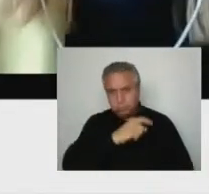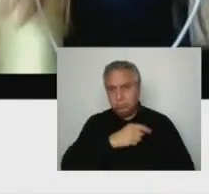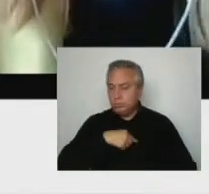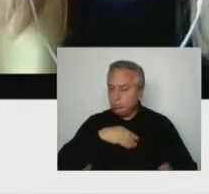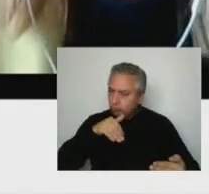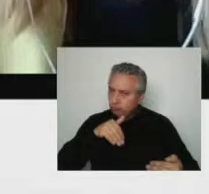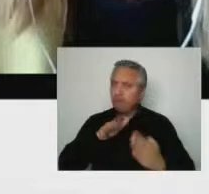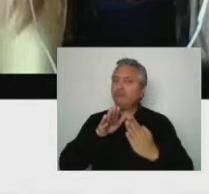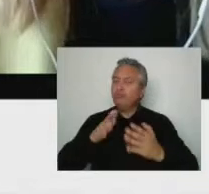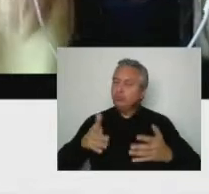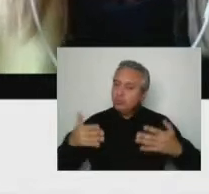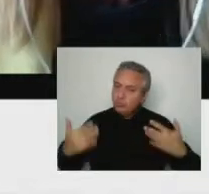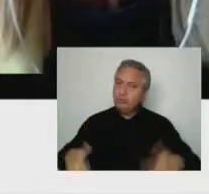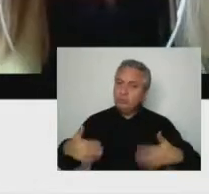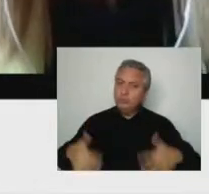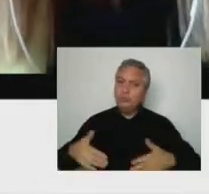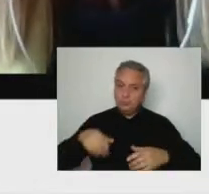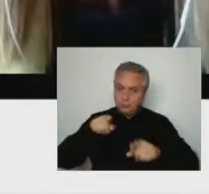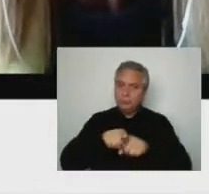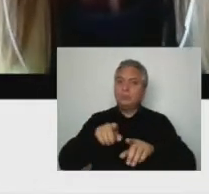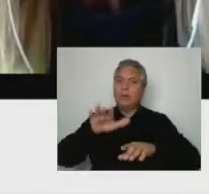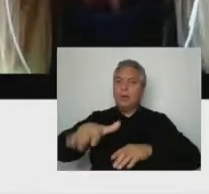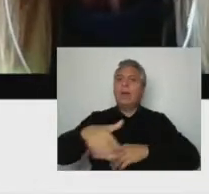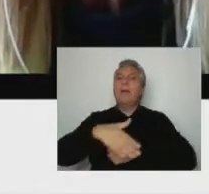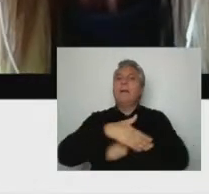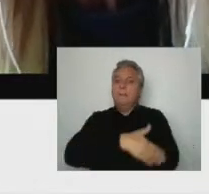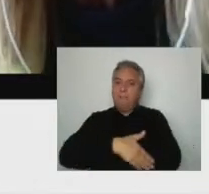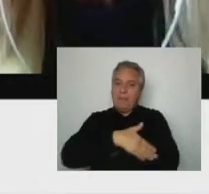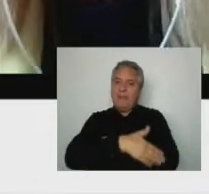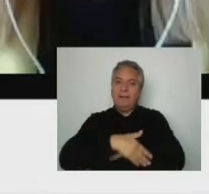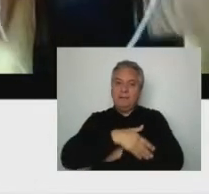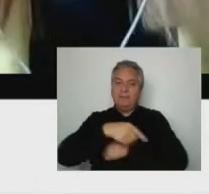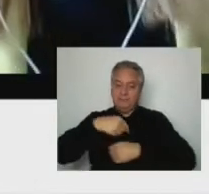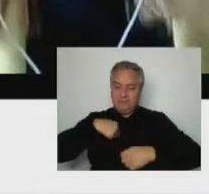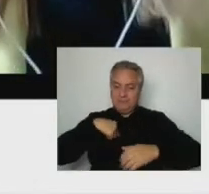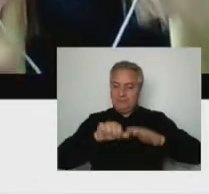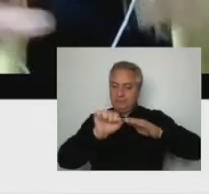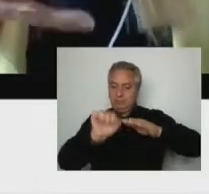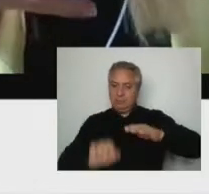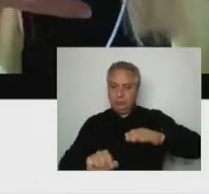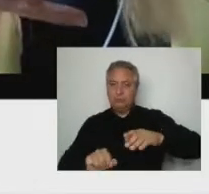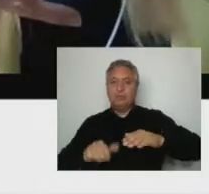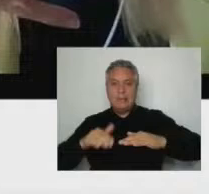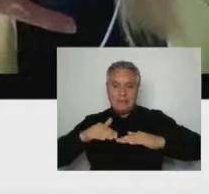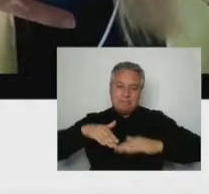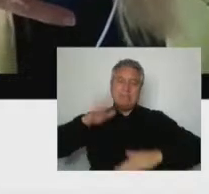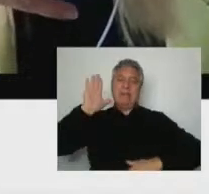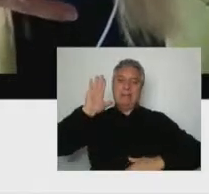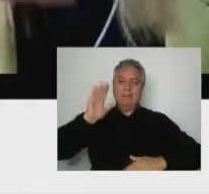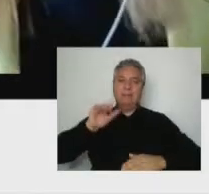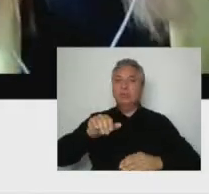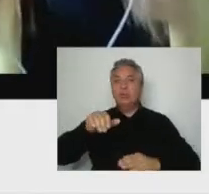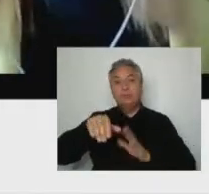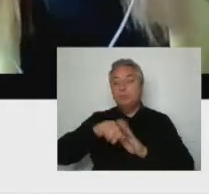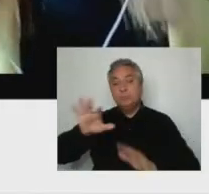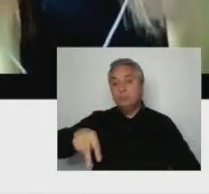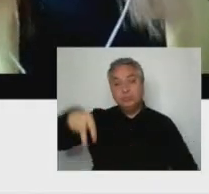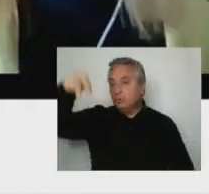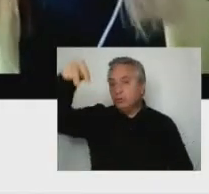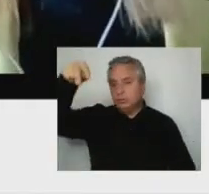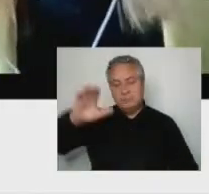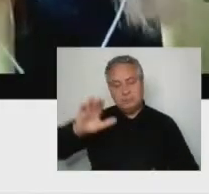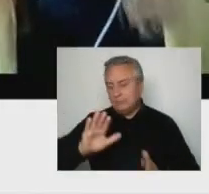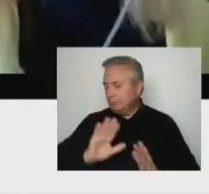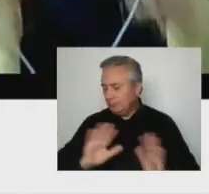greater challenge for us than for countries in the Northern Hemisphere. Even more so because in